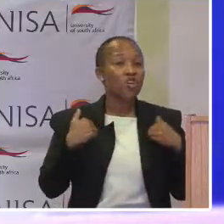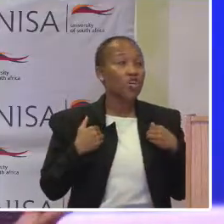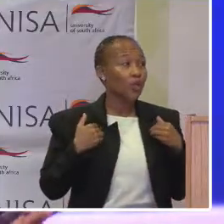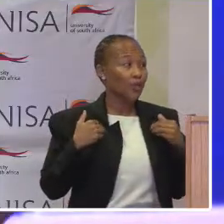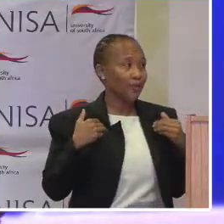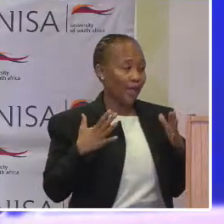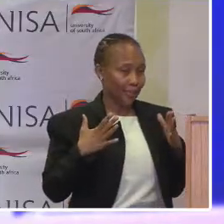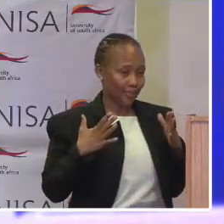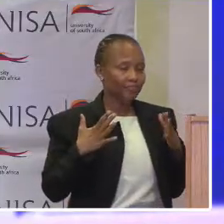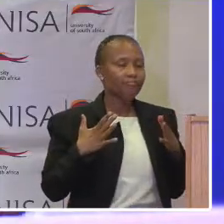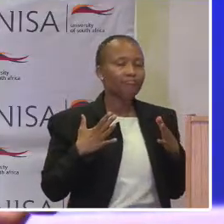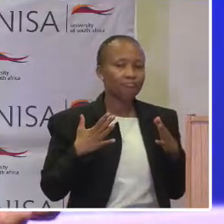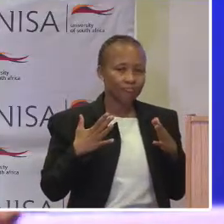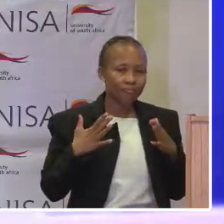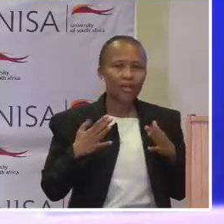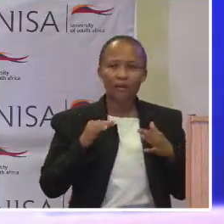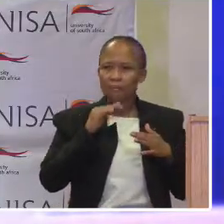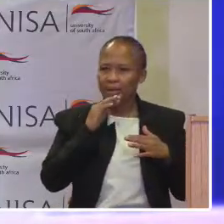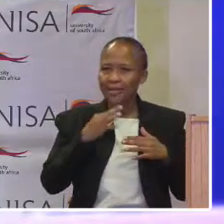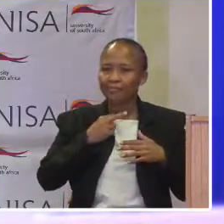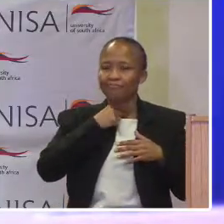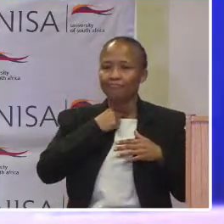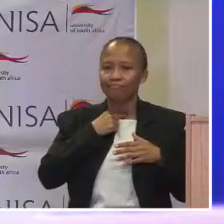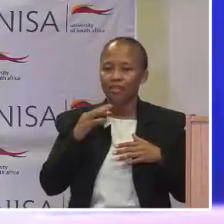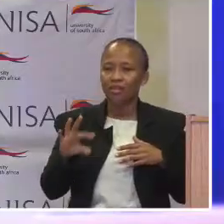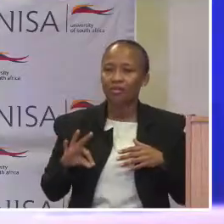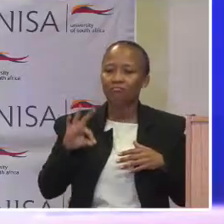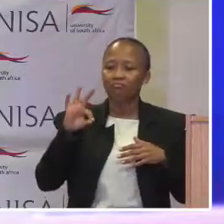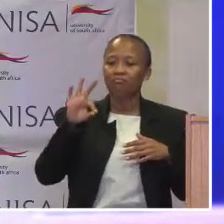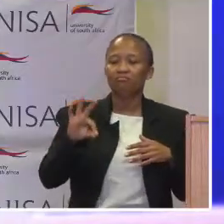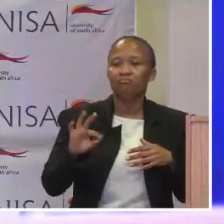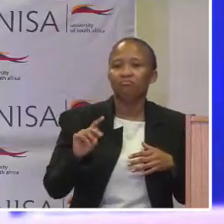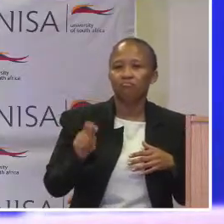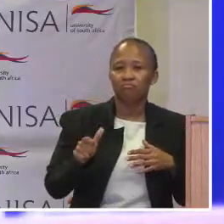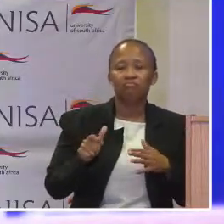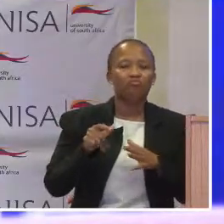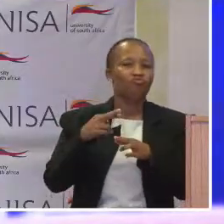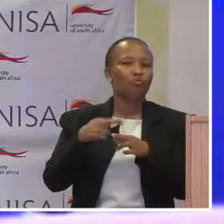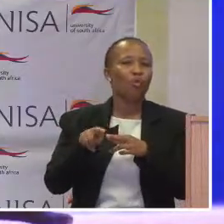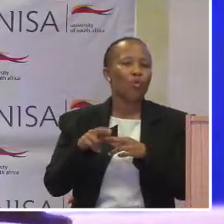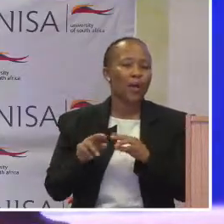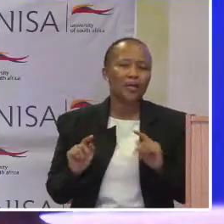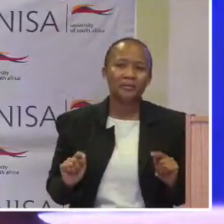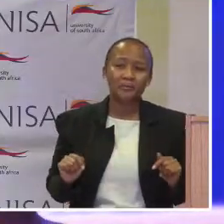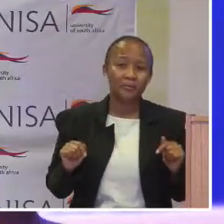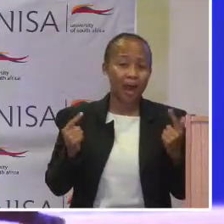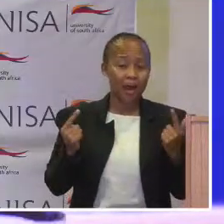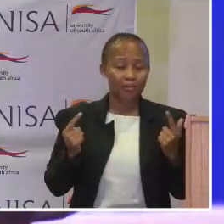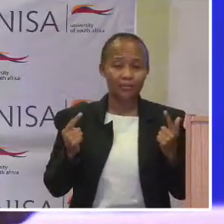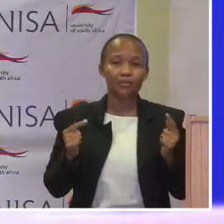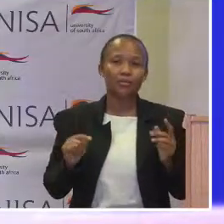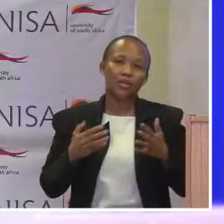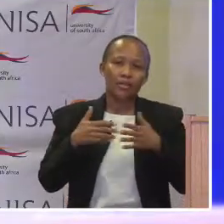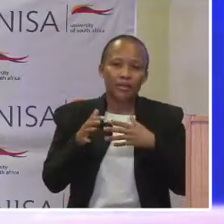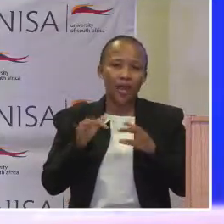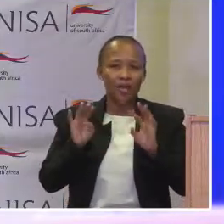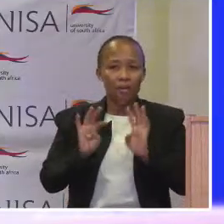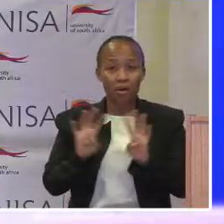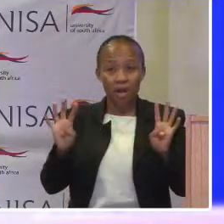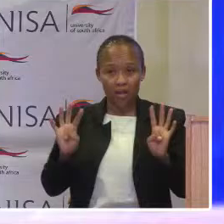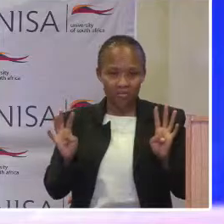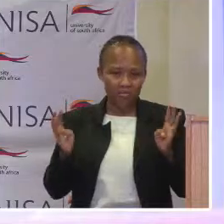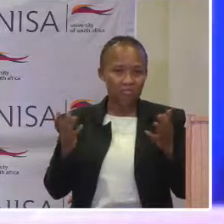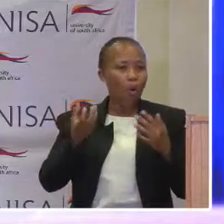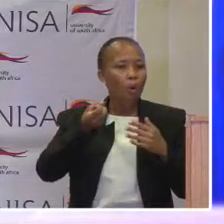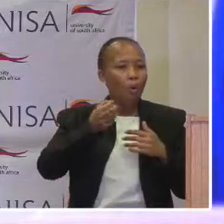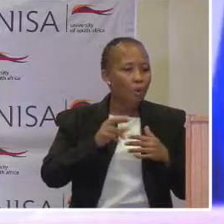afford the rent, right? So those are some of the challenges. So I don't know, my panelists, any takers on that one,